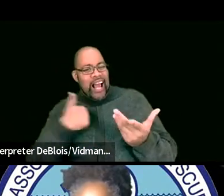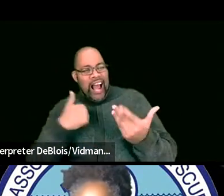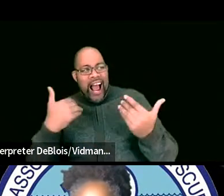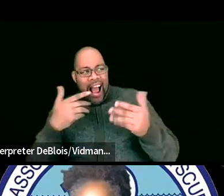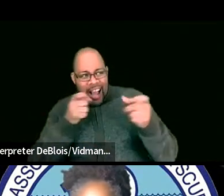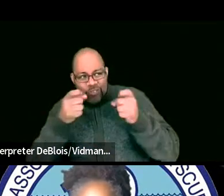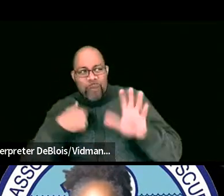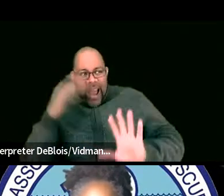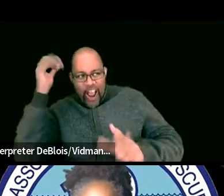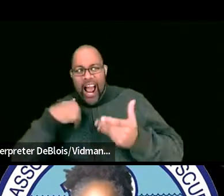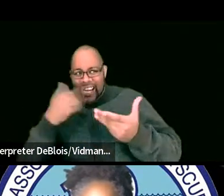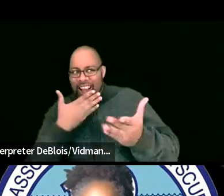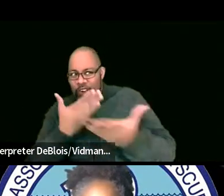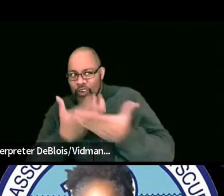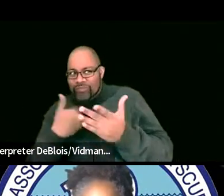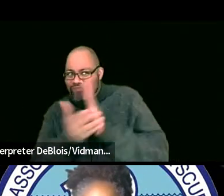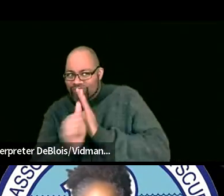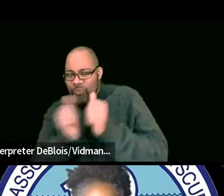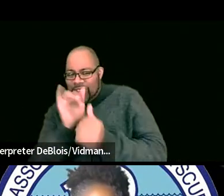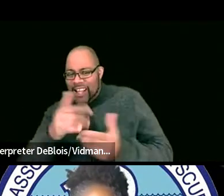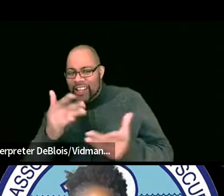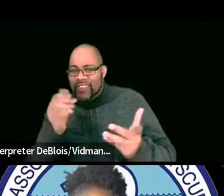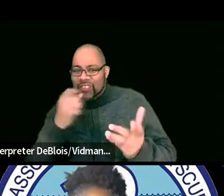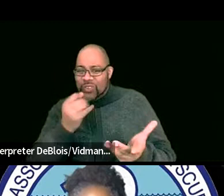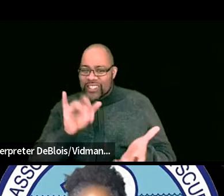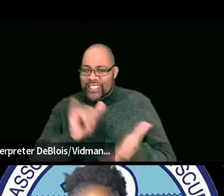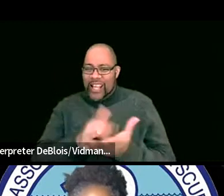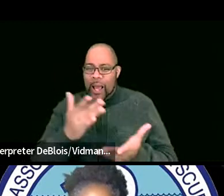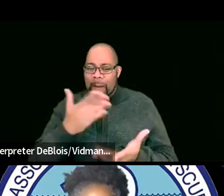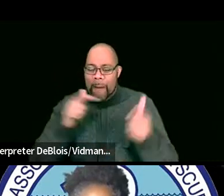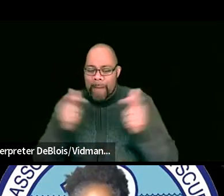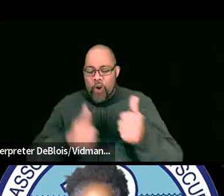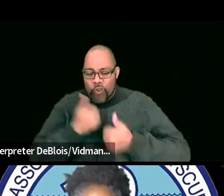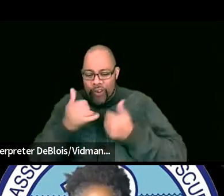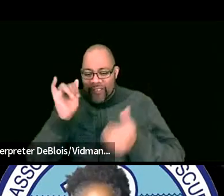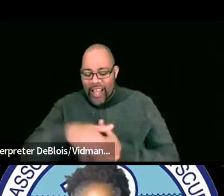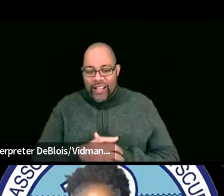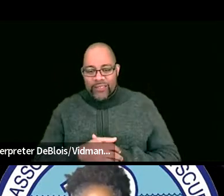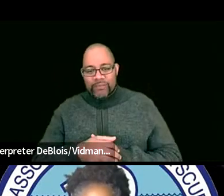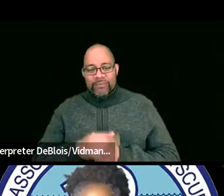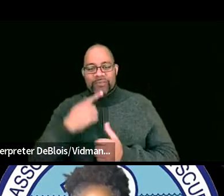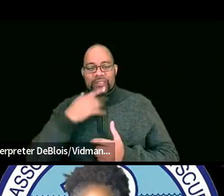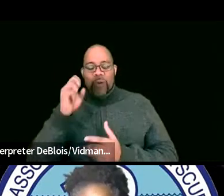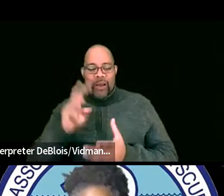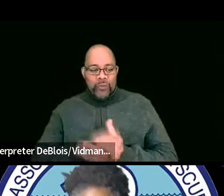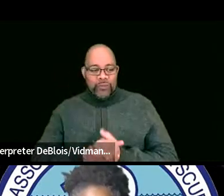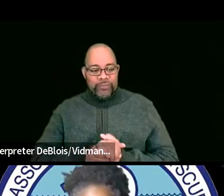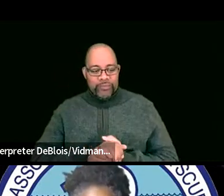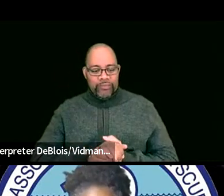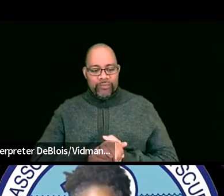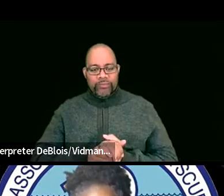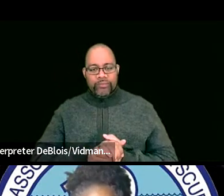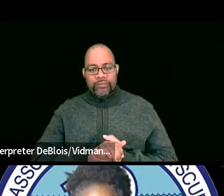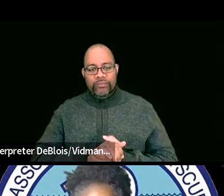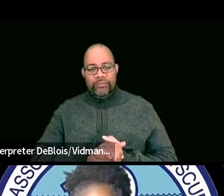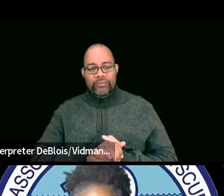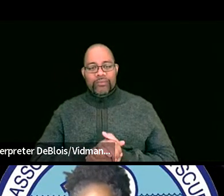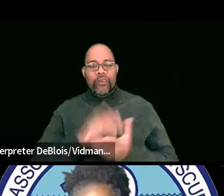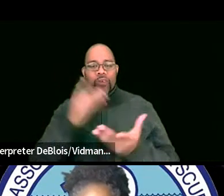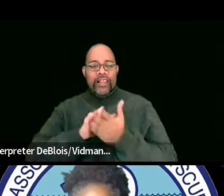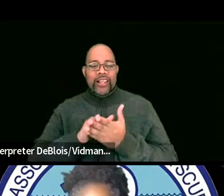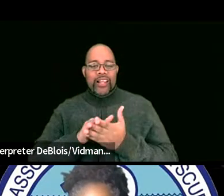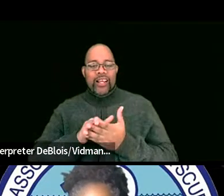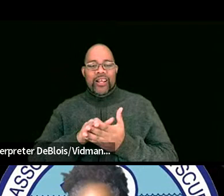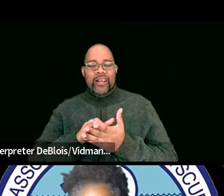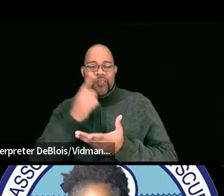I got it down packed. Thank you. But yeah, so just like microaggressions like that, I was just like, wow. Good to see, you know, what the culture's looking